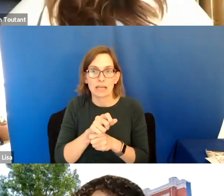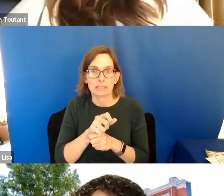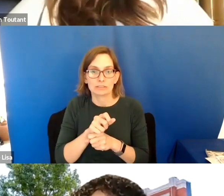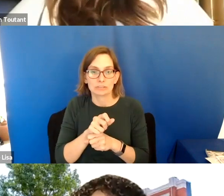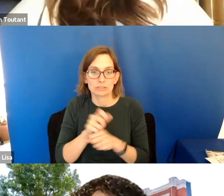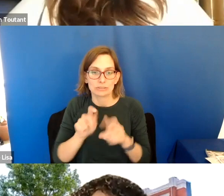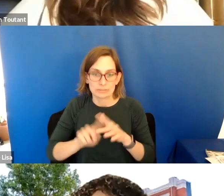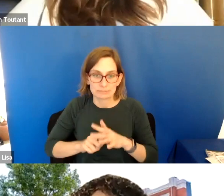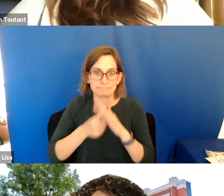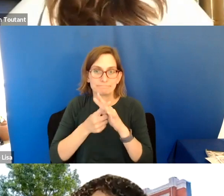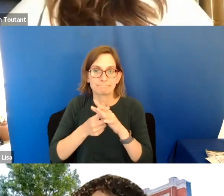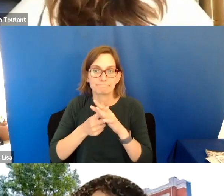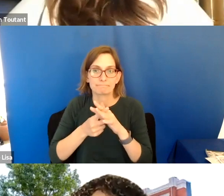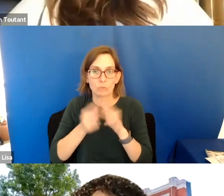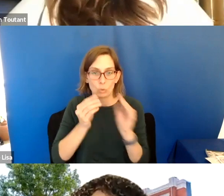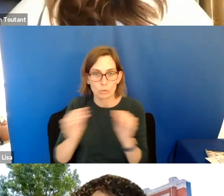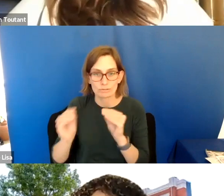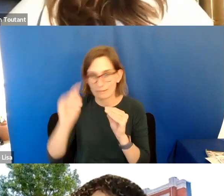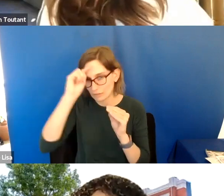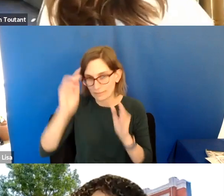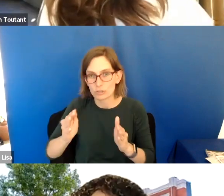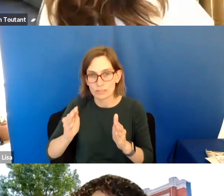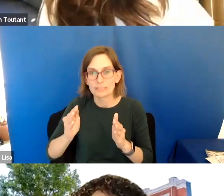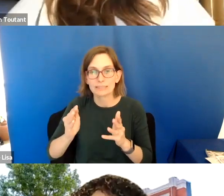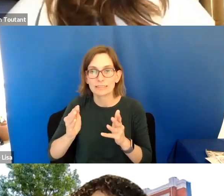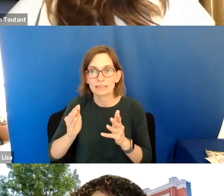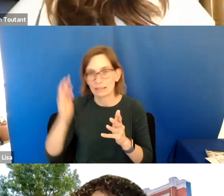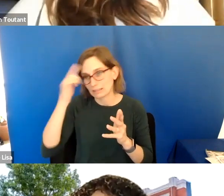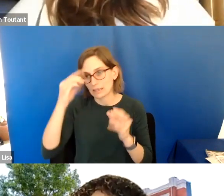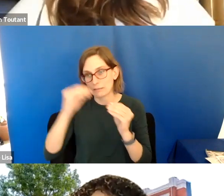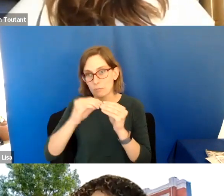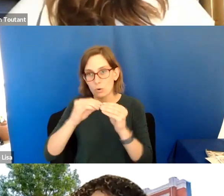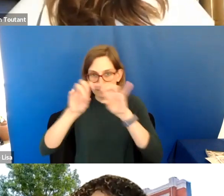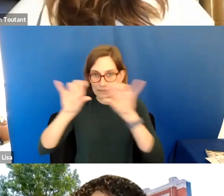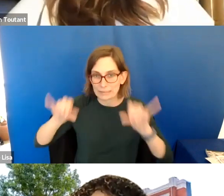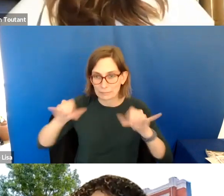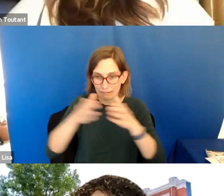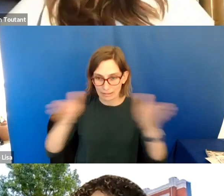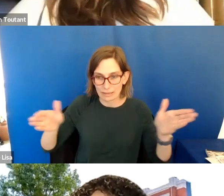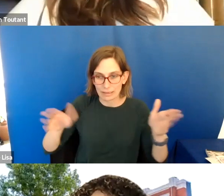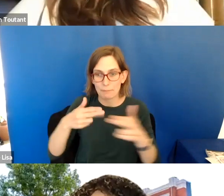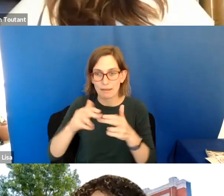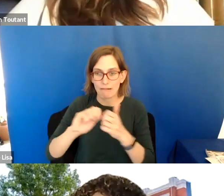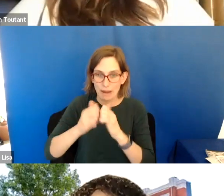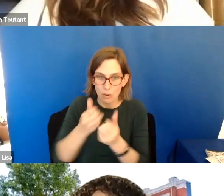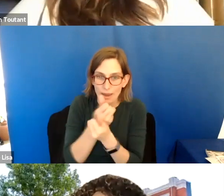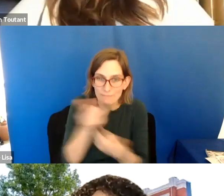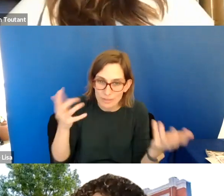theorists, organizational theorists. And so we're thinking more systemically about how everything needs to